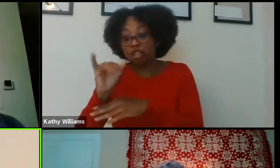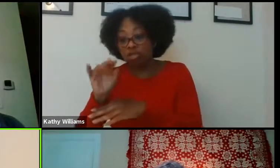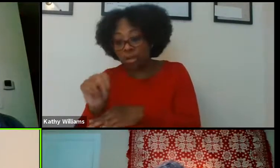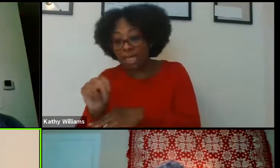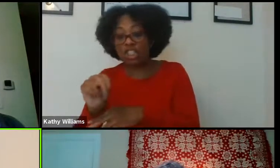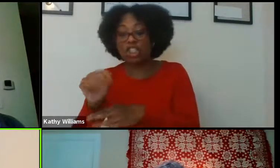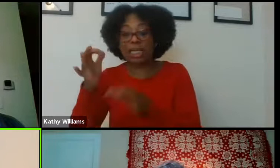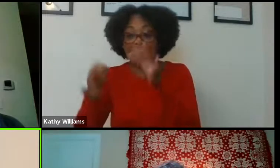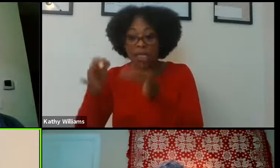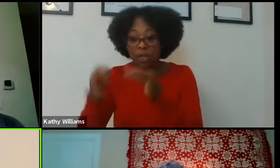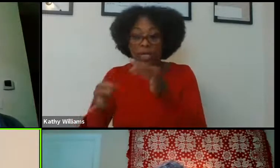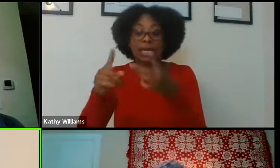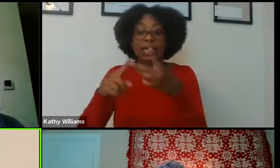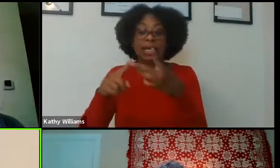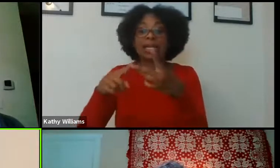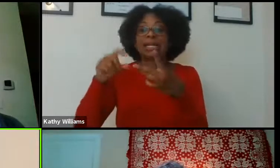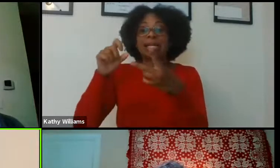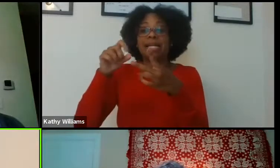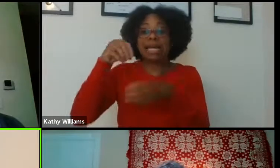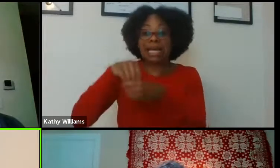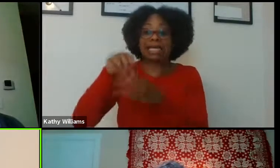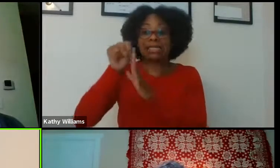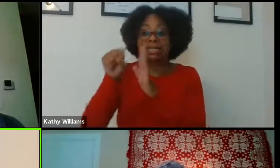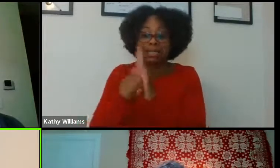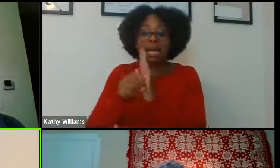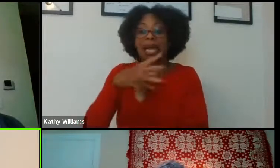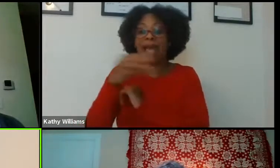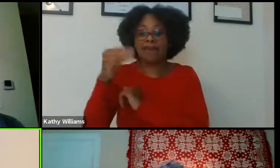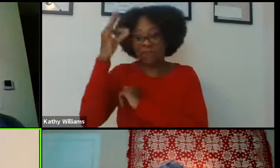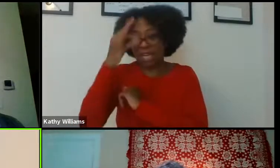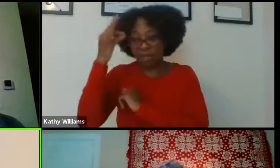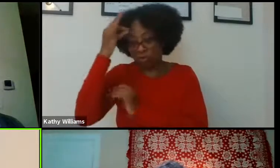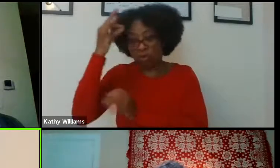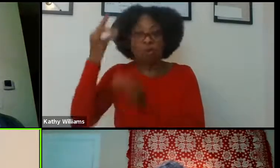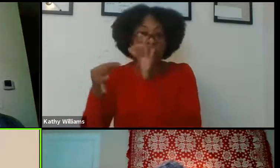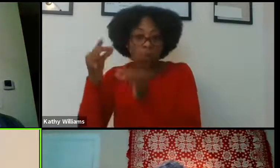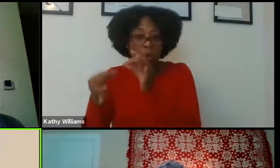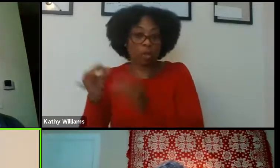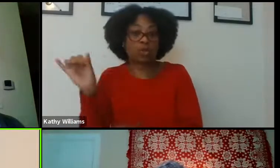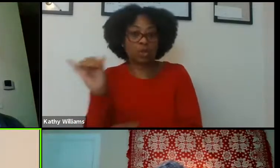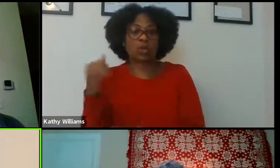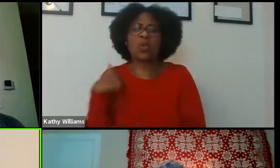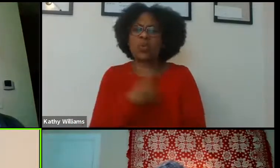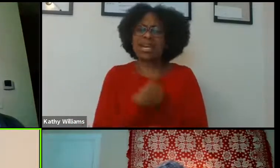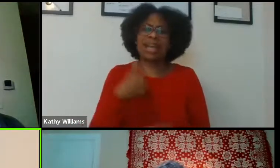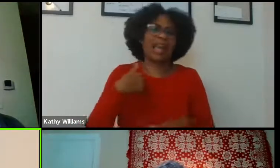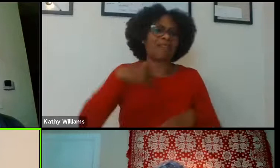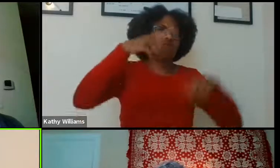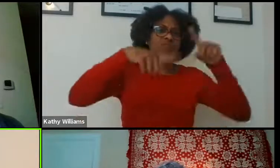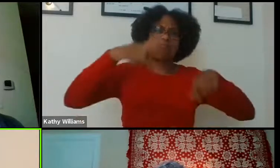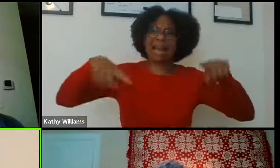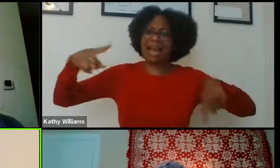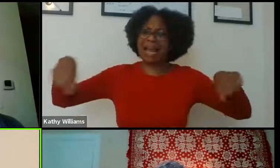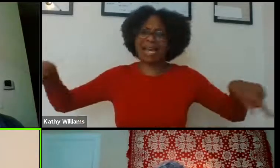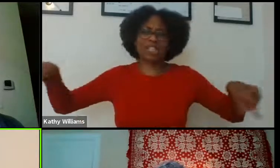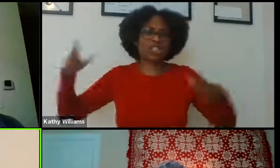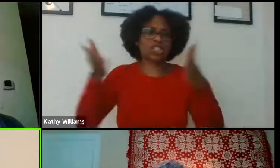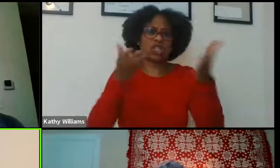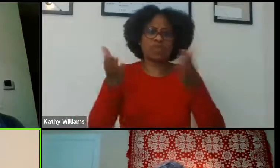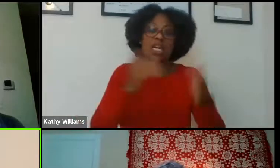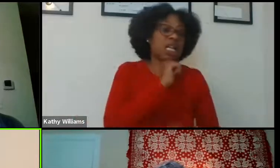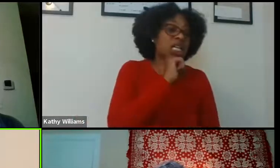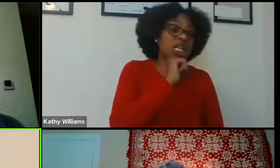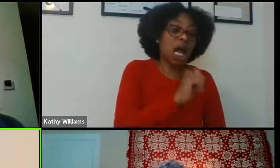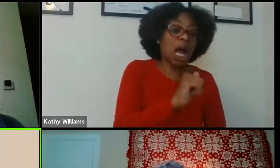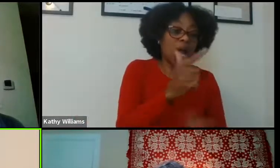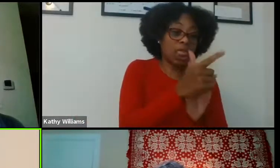well as in state and federal court. So we have a range of services from non-legal advice